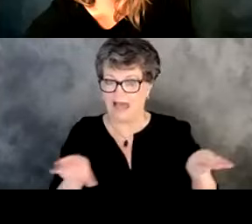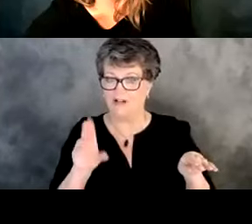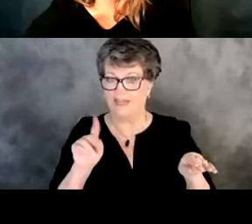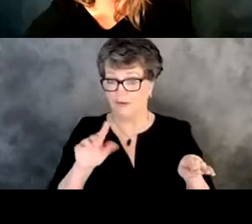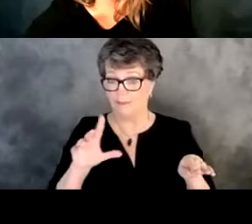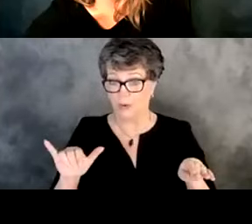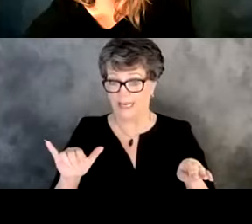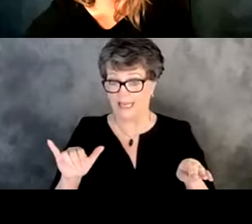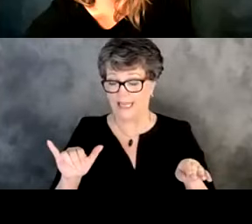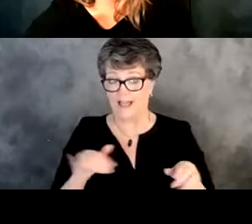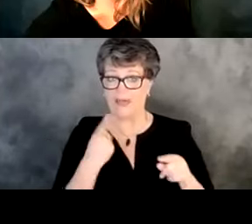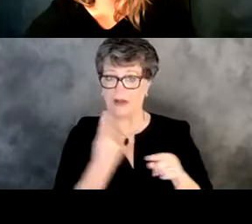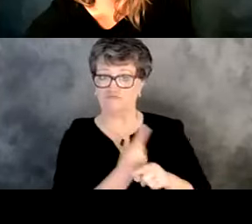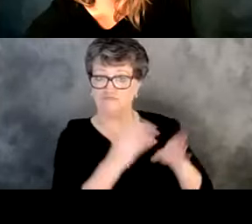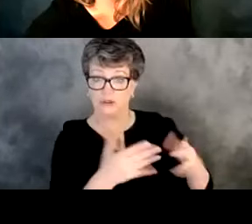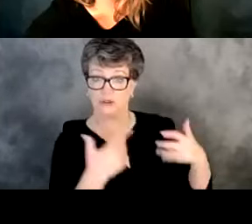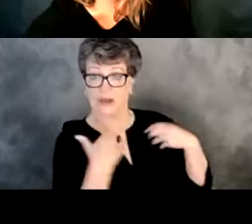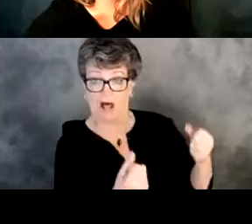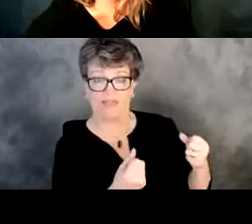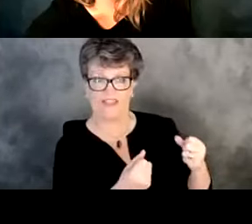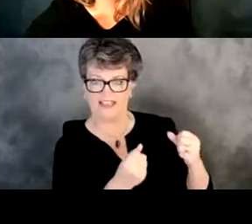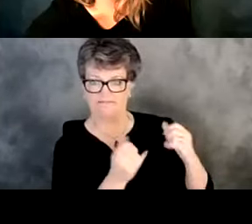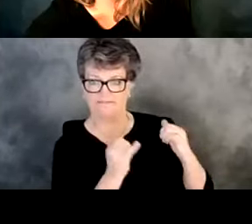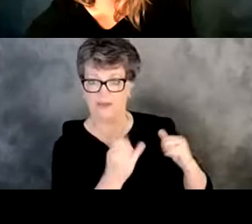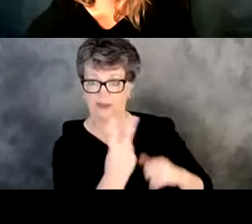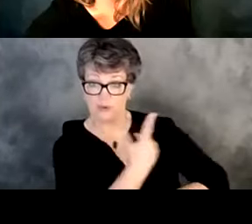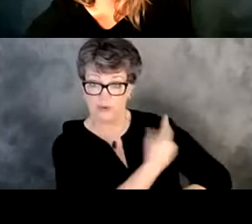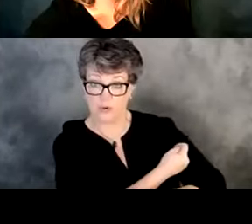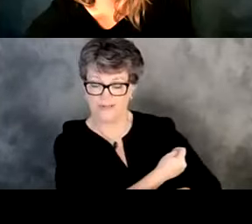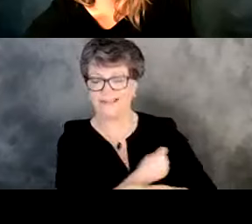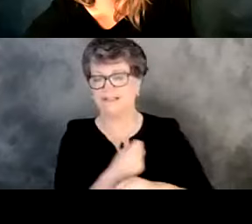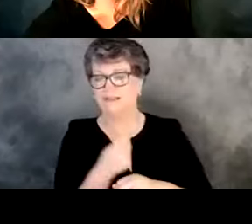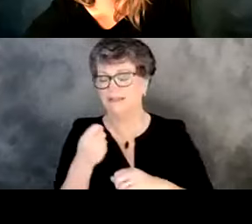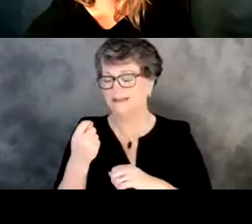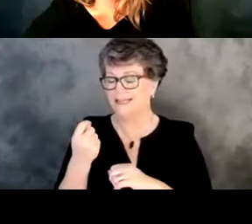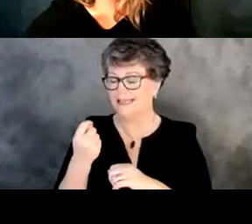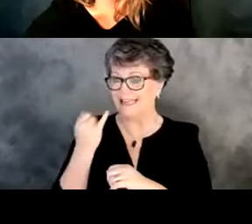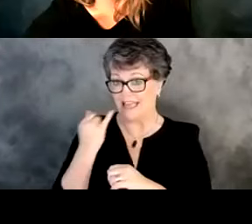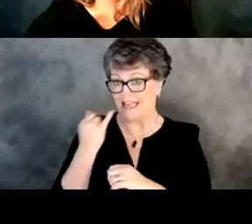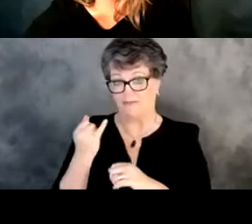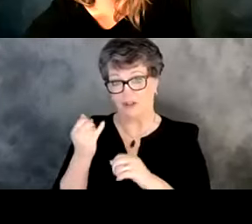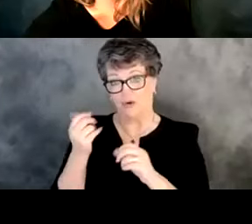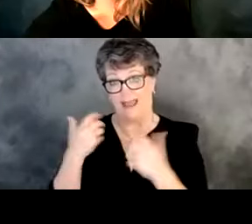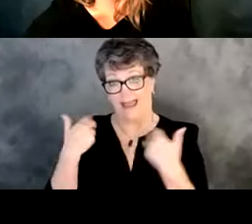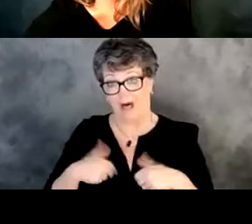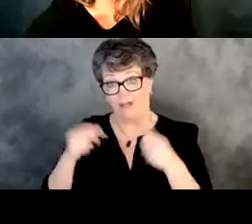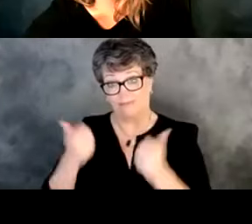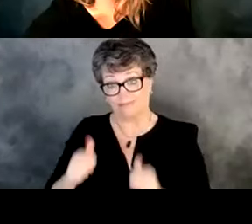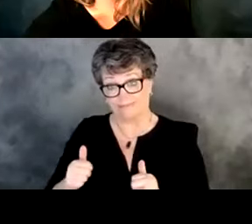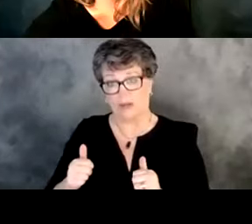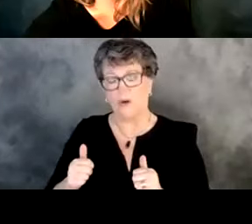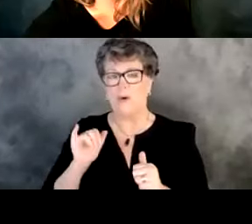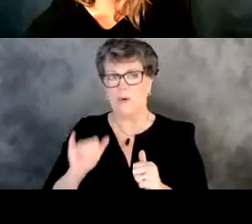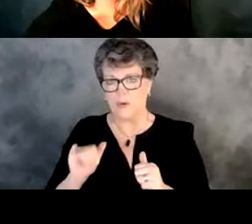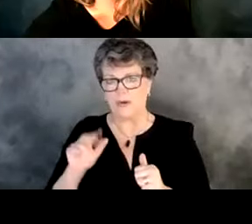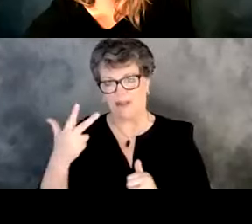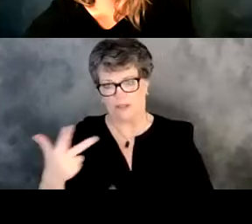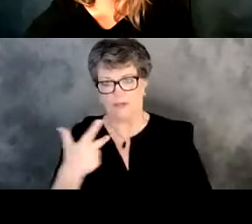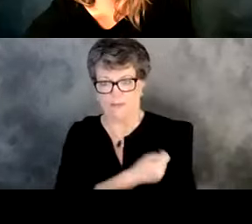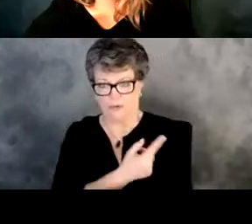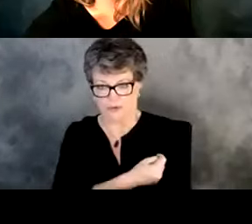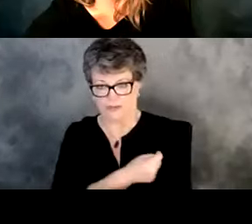that someone who's fully healthy would get with 2 doses. So it's like if your immune system is impaired and it doesn't respond to the